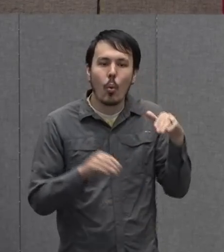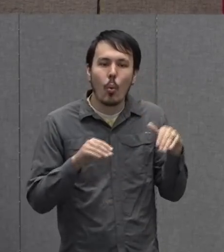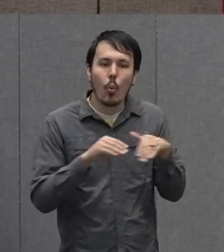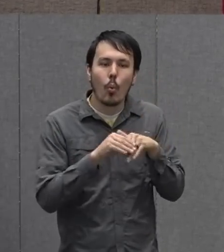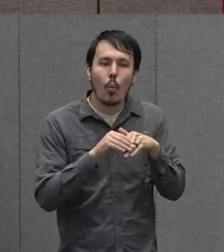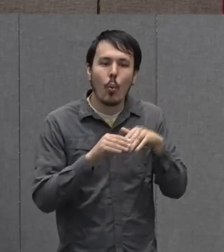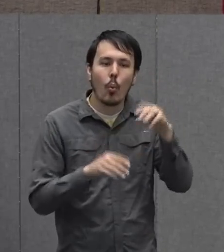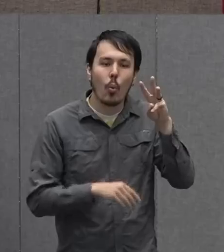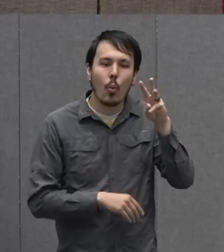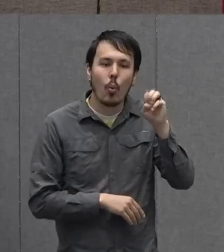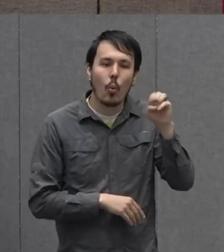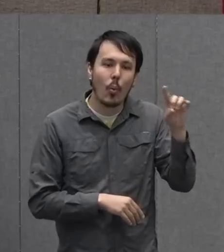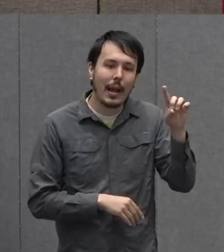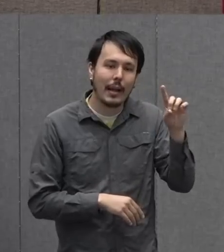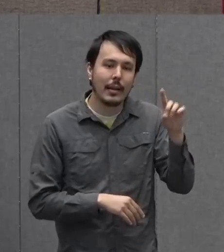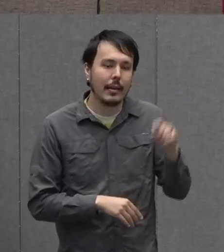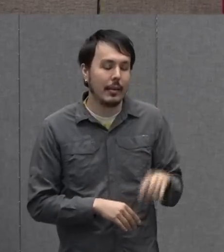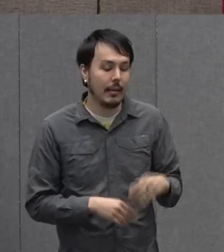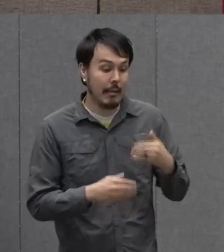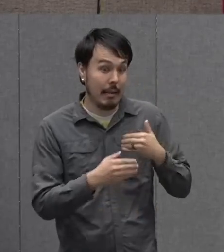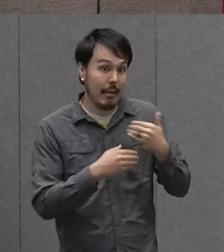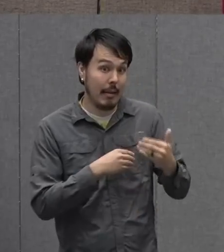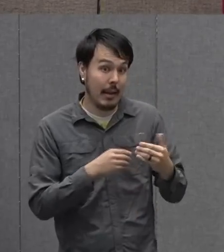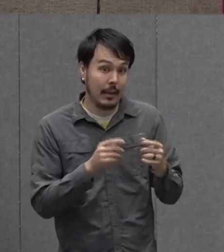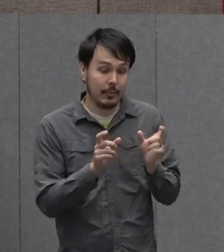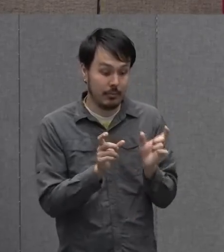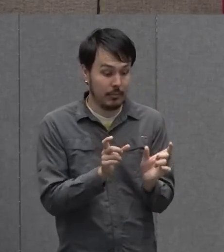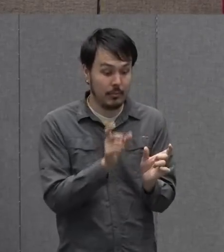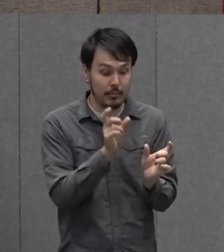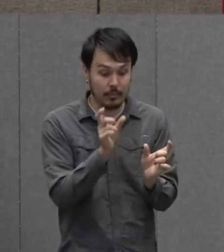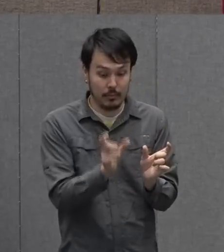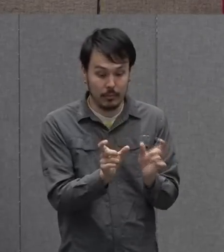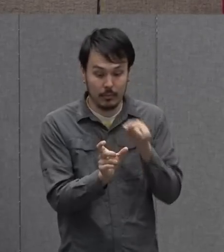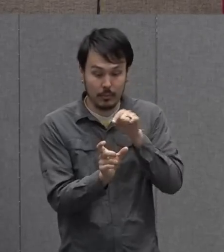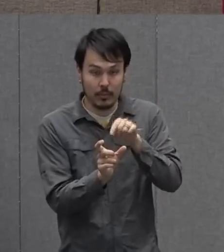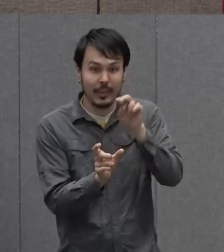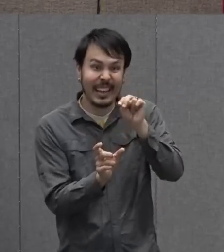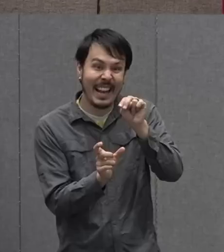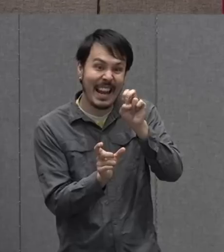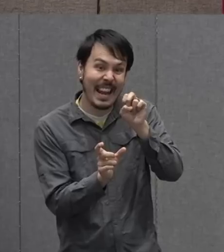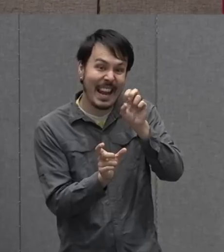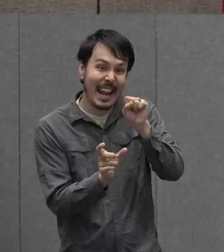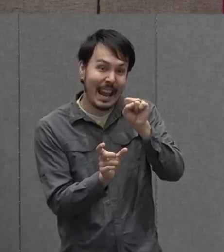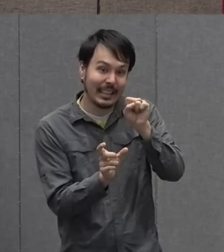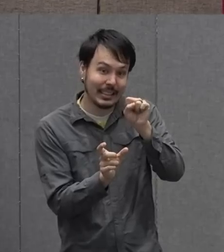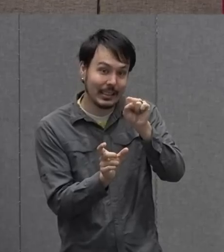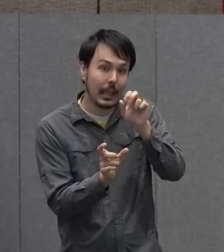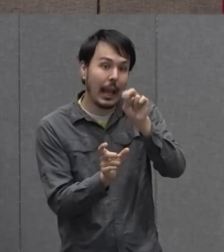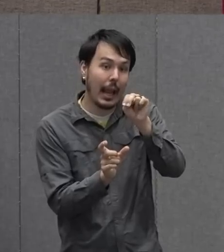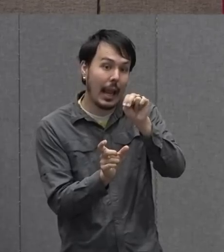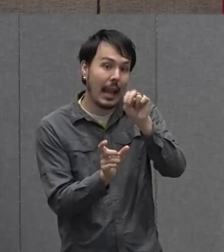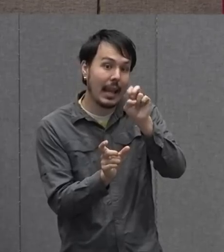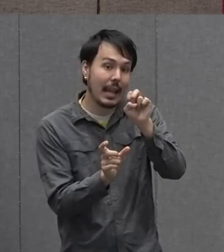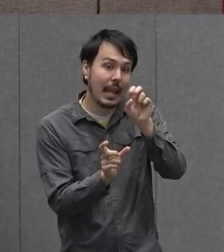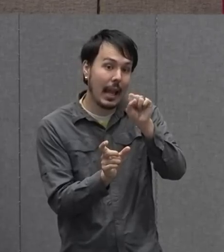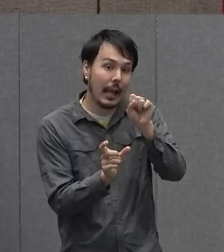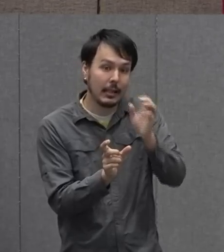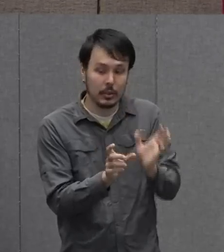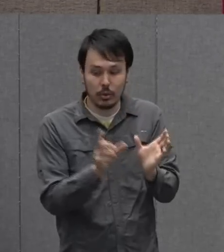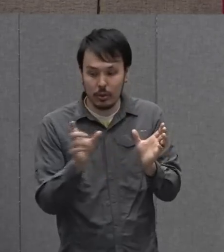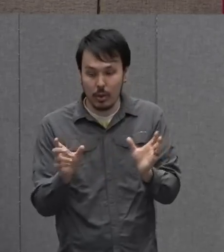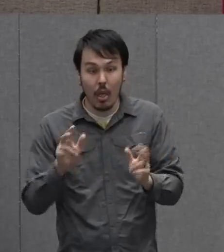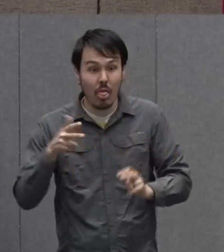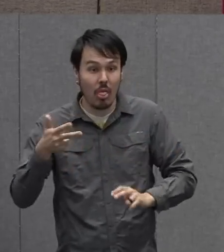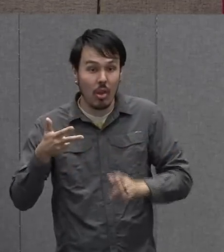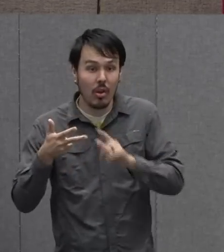Nez. N-E-S. Wed. Nez. Day.